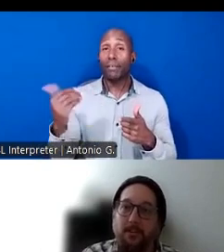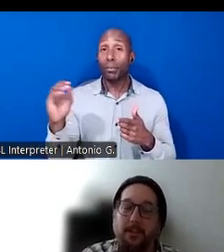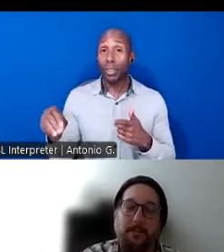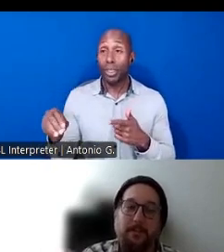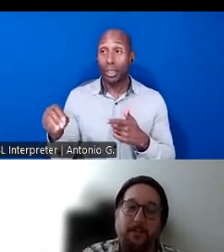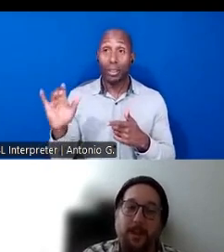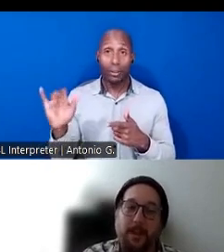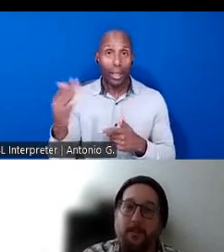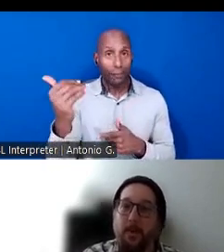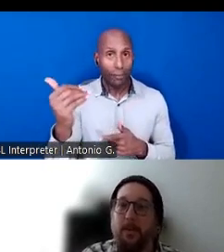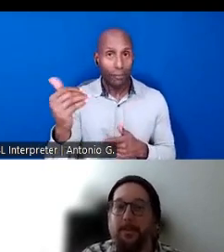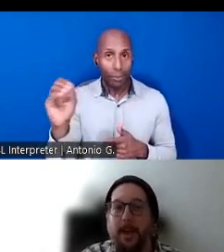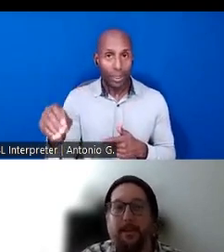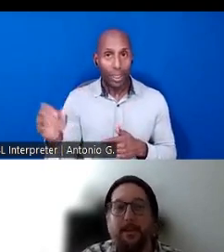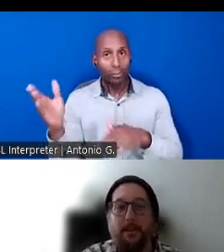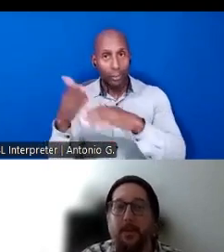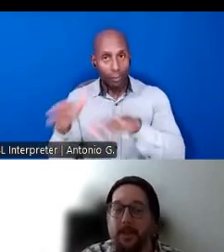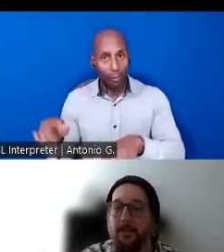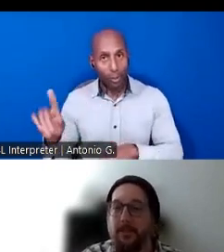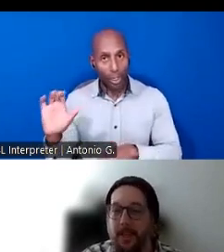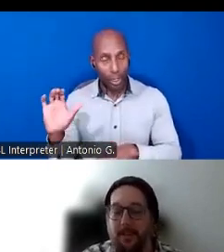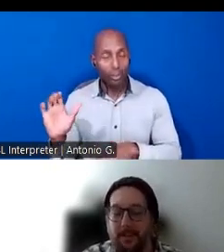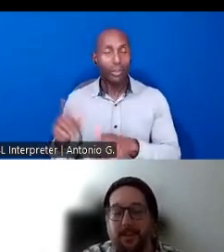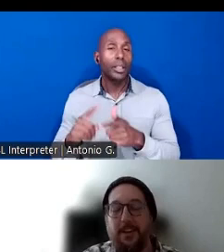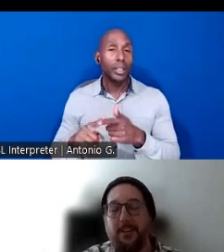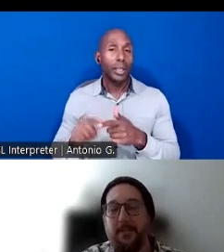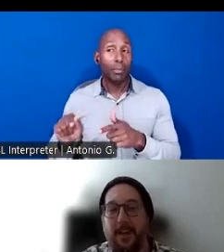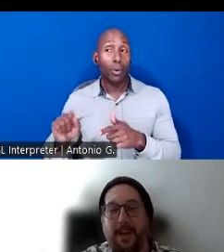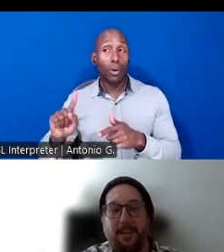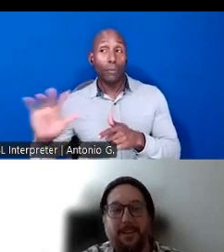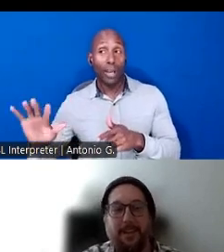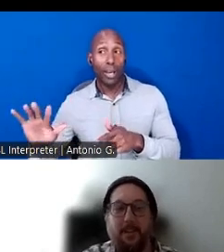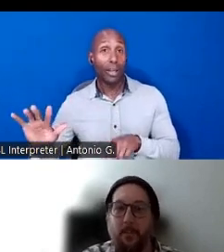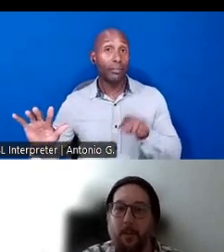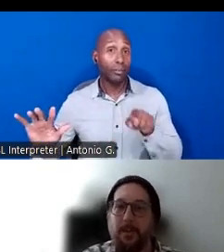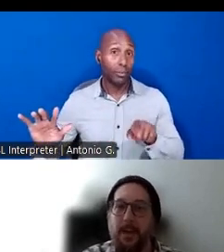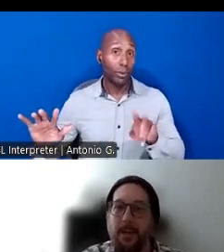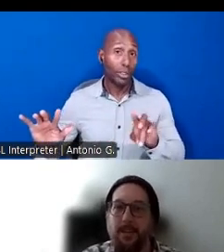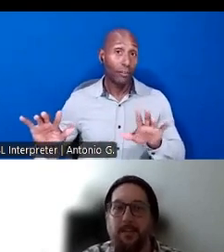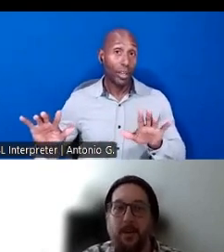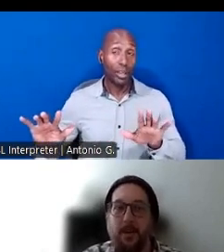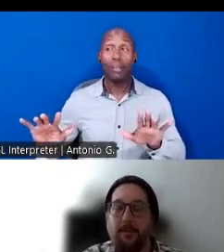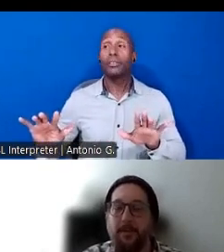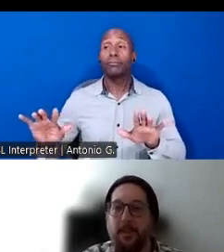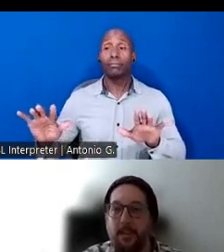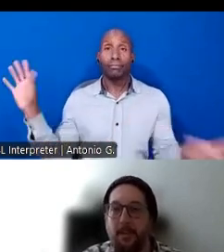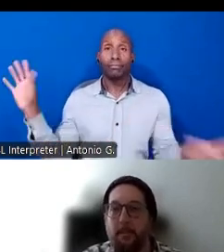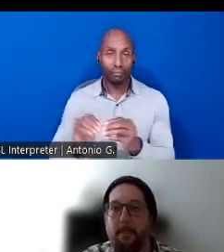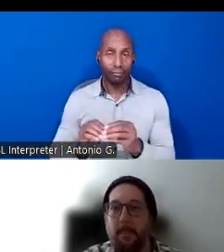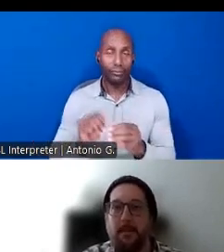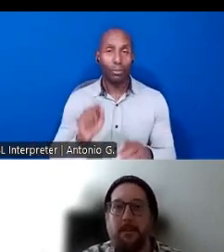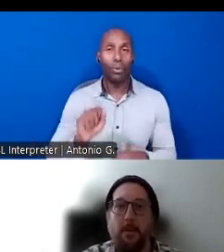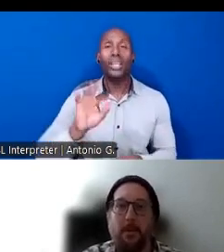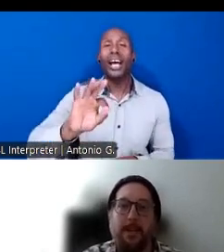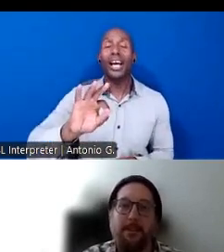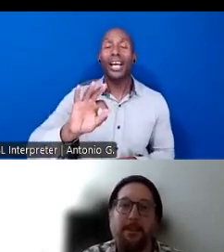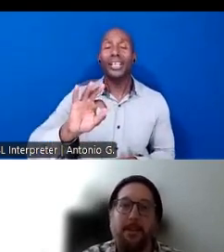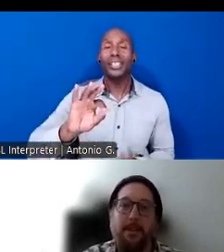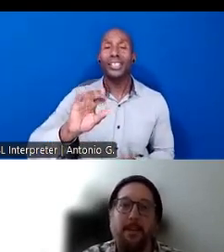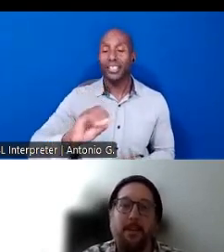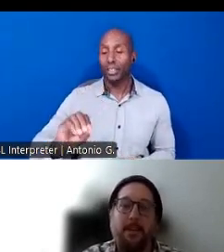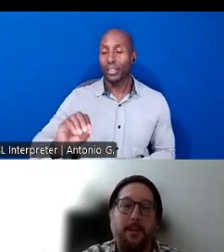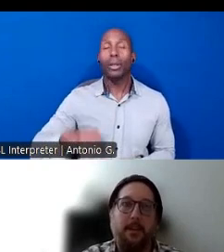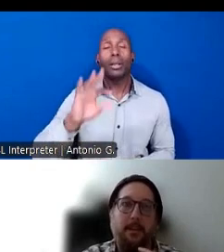over 100. You've got your 0.15. And then when you add those together, you've got your 0.90 FTE. So